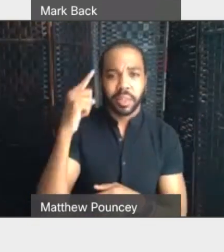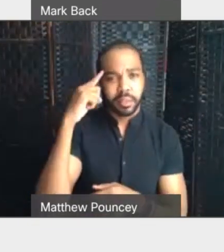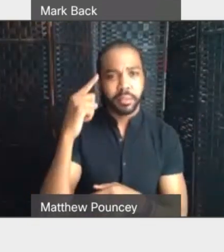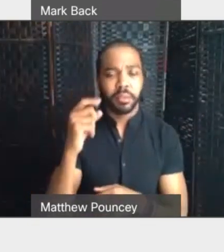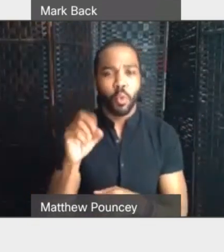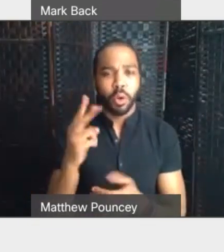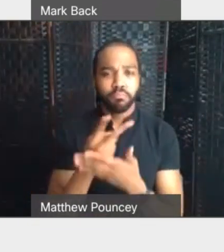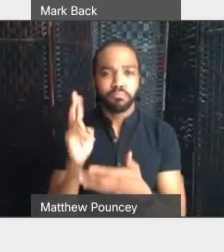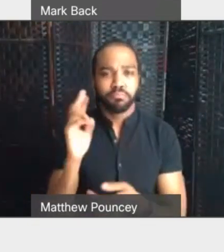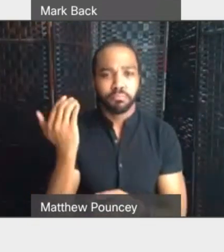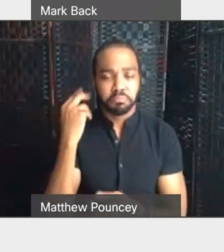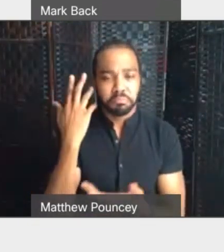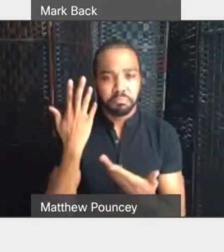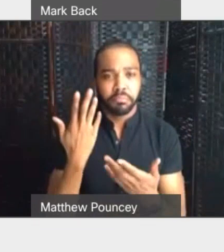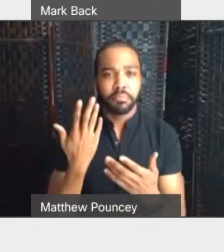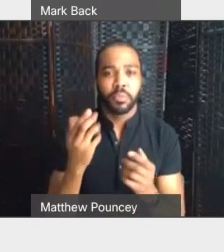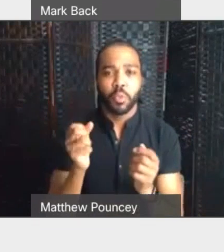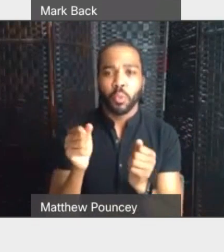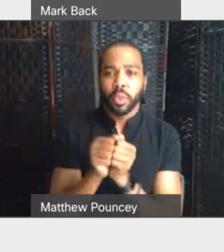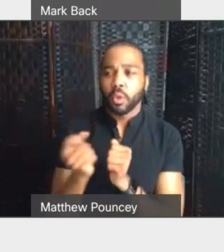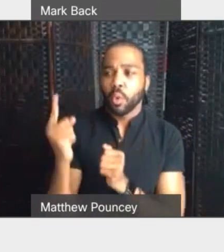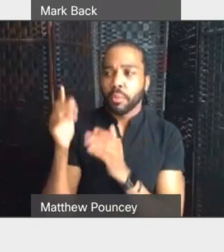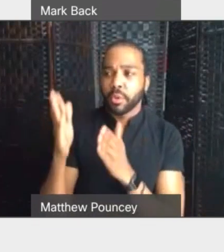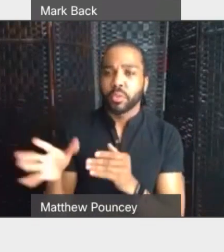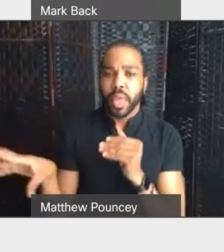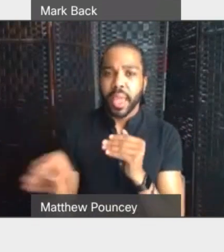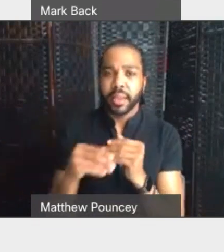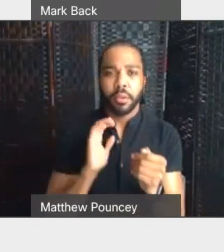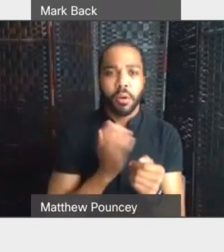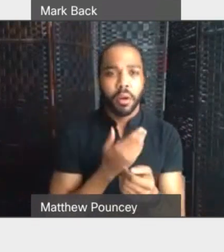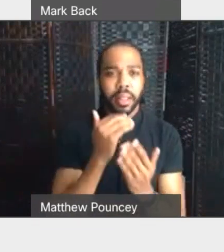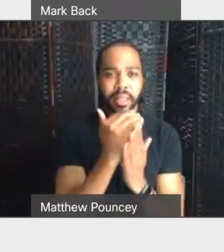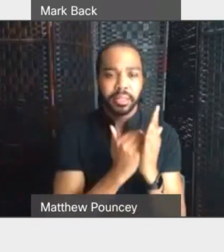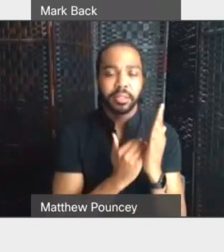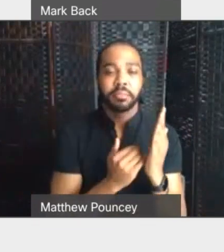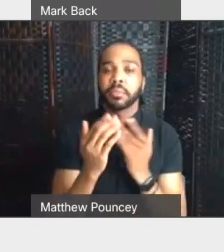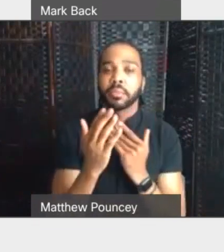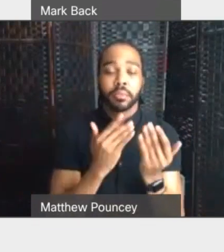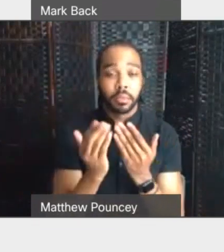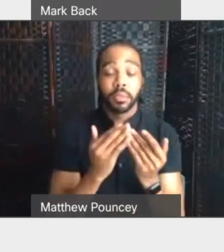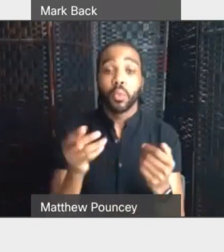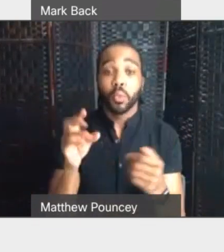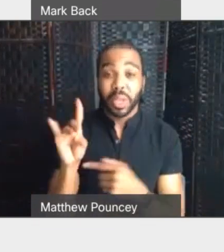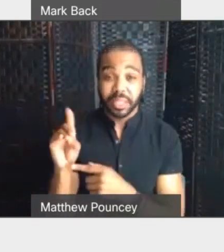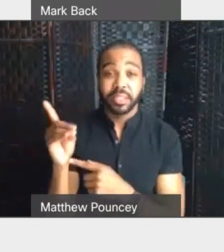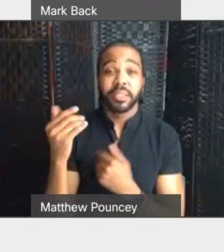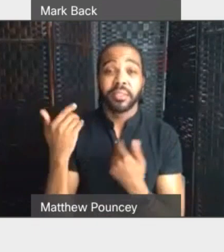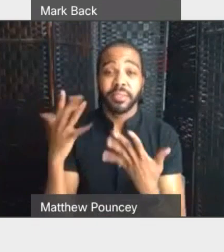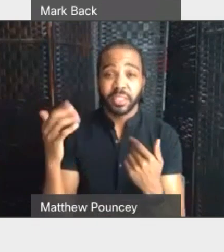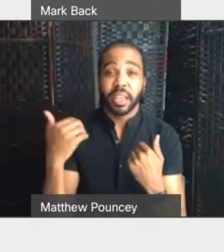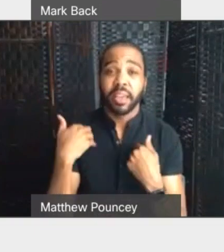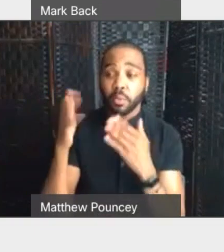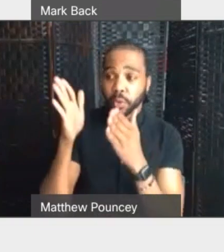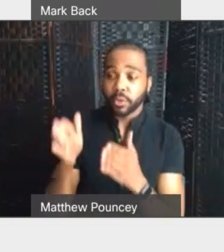the week before when the one person was added to our list, is that we did have a person who had gotten